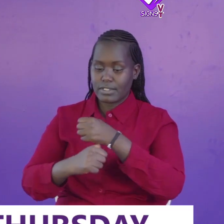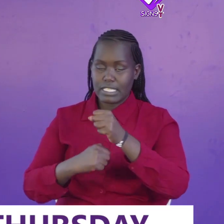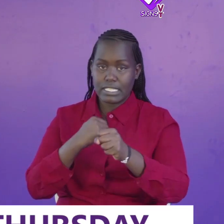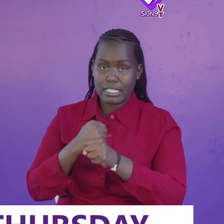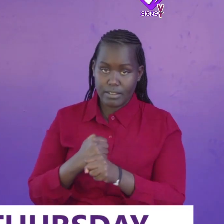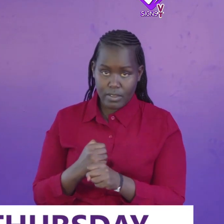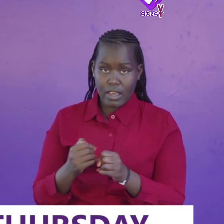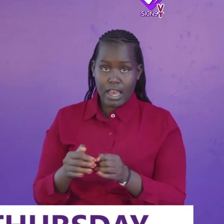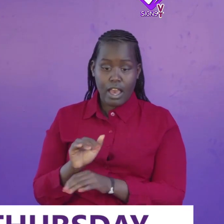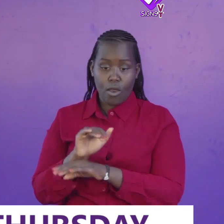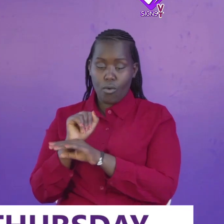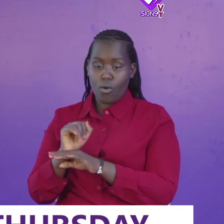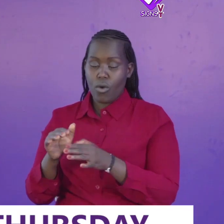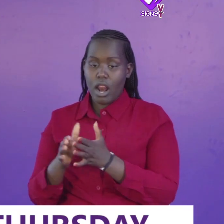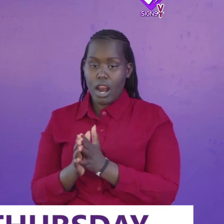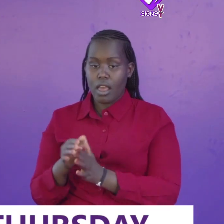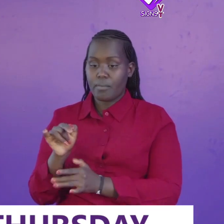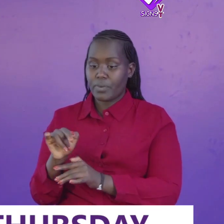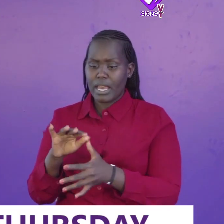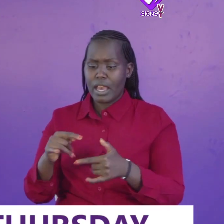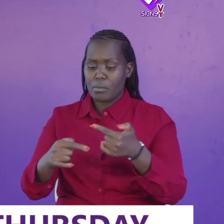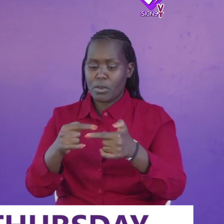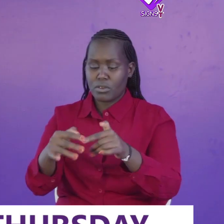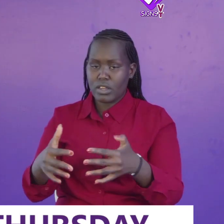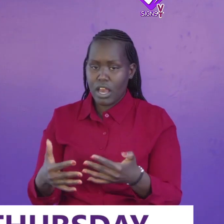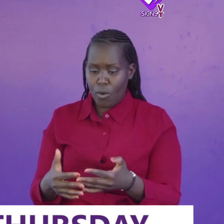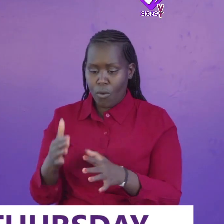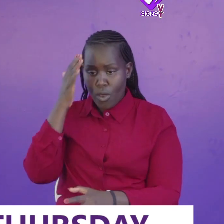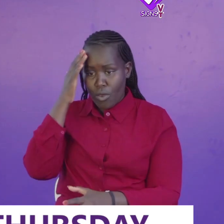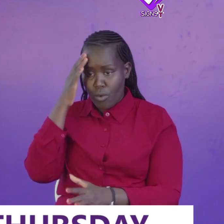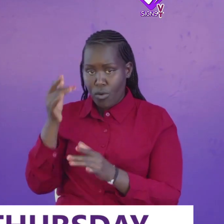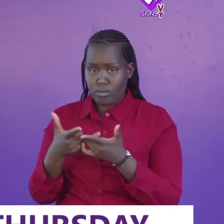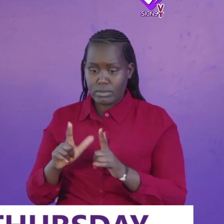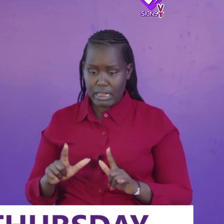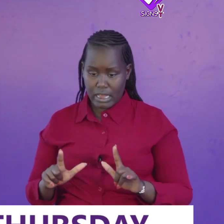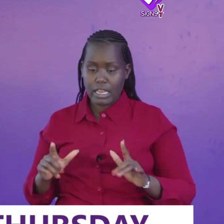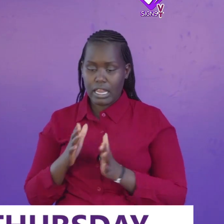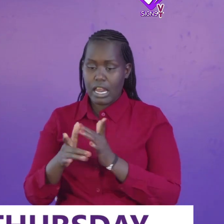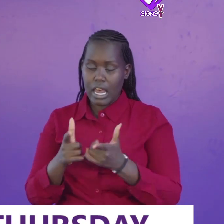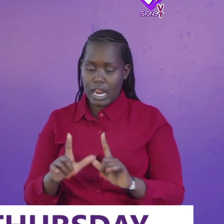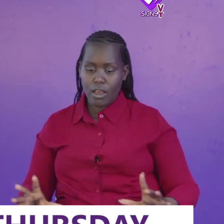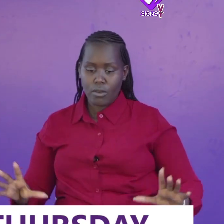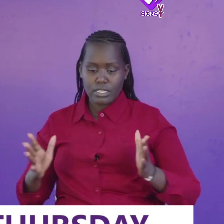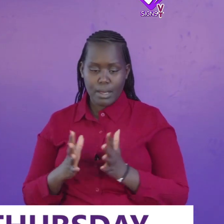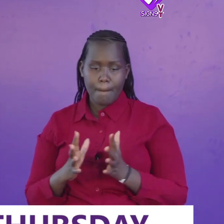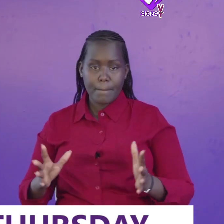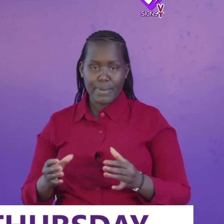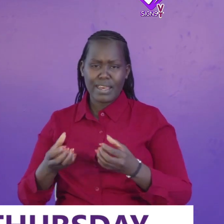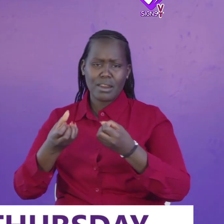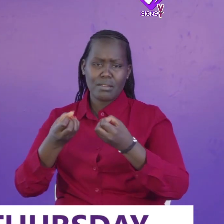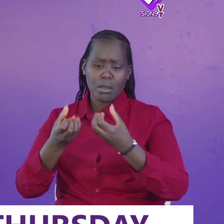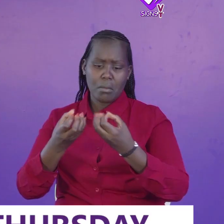Muthoni tena atuambie how far hii mambo imeendelea. Unajua sign language is broad. Mambo ni mingi ya